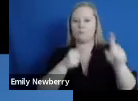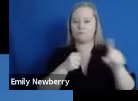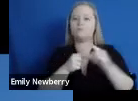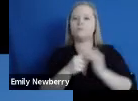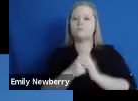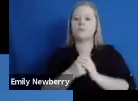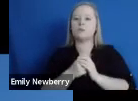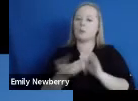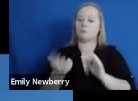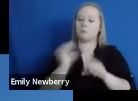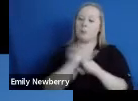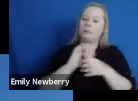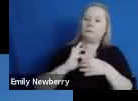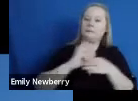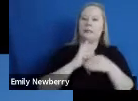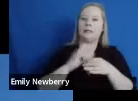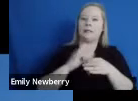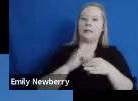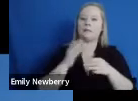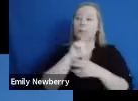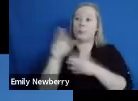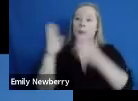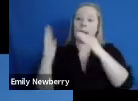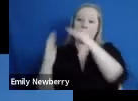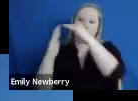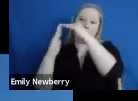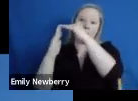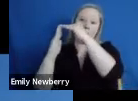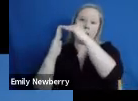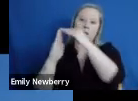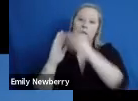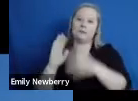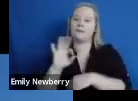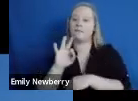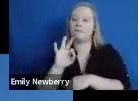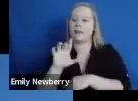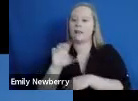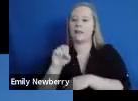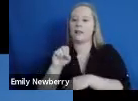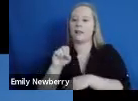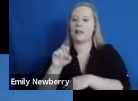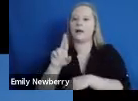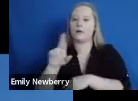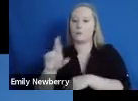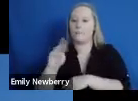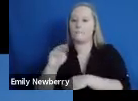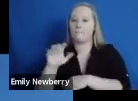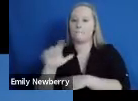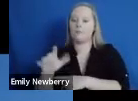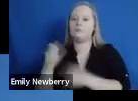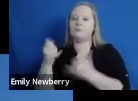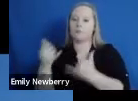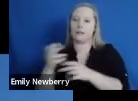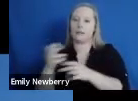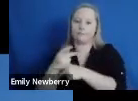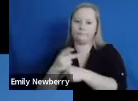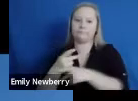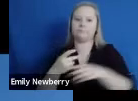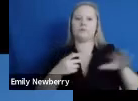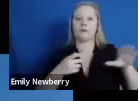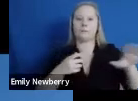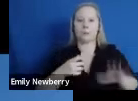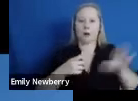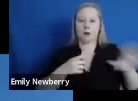together. And the far right is our flour mill, which is in full production right now. And also at the bottom, we have our bean